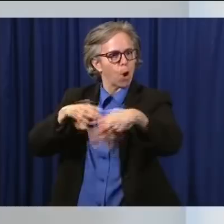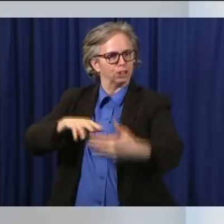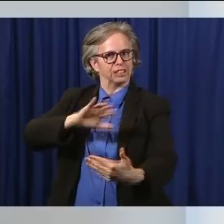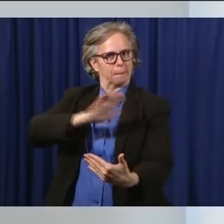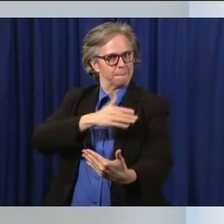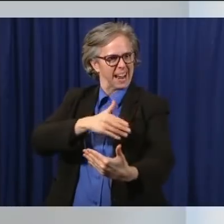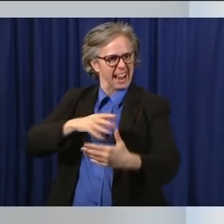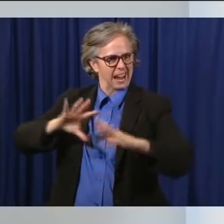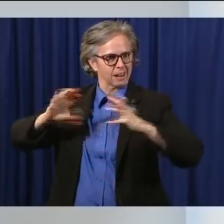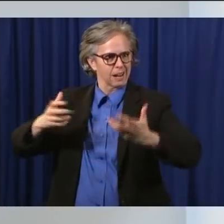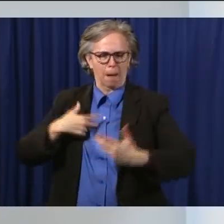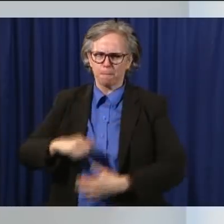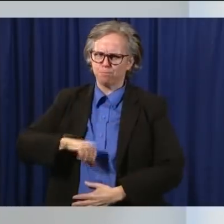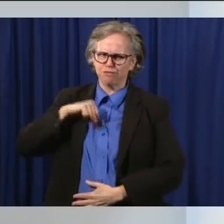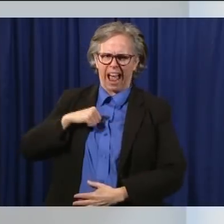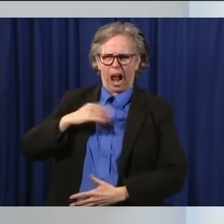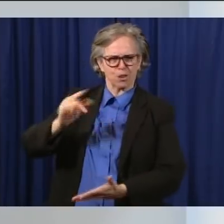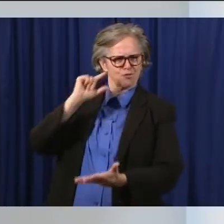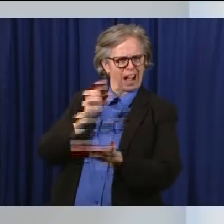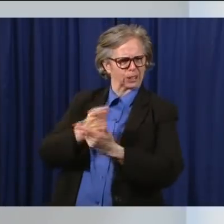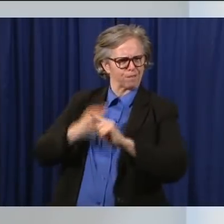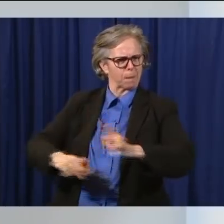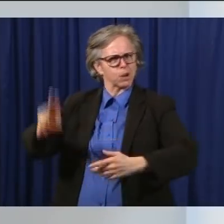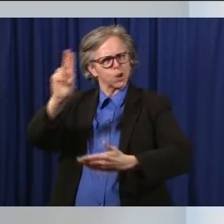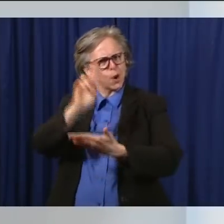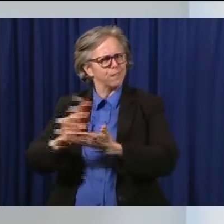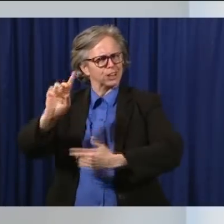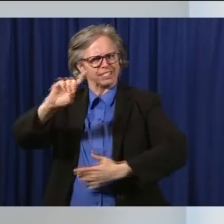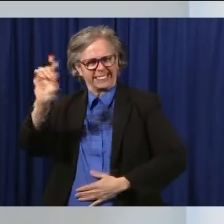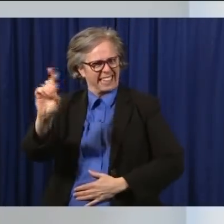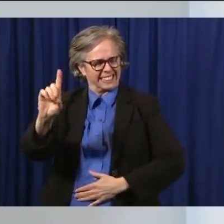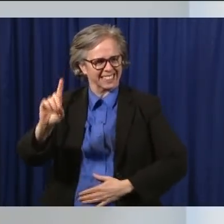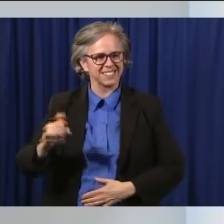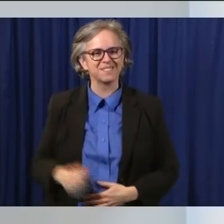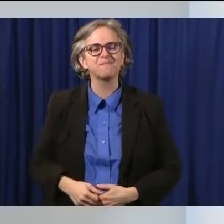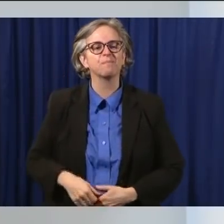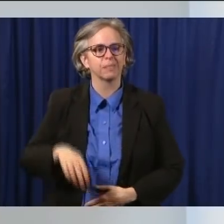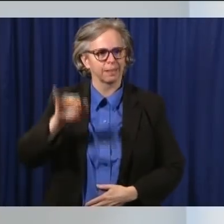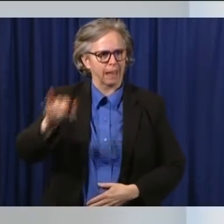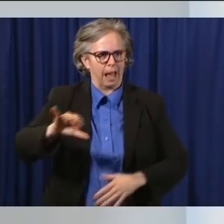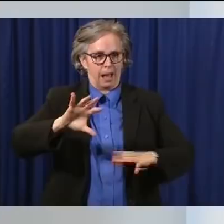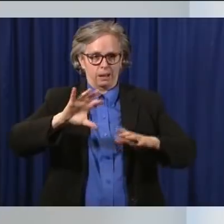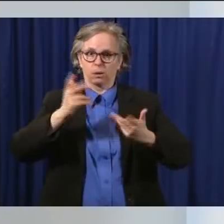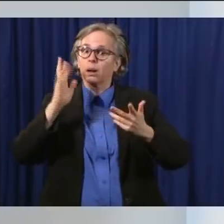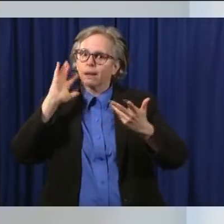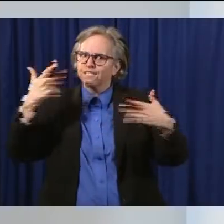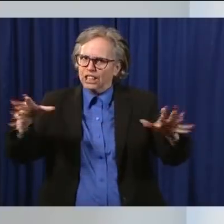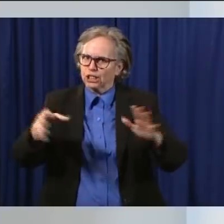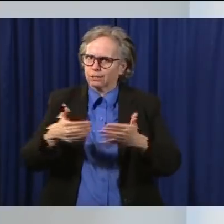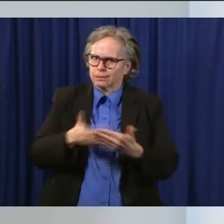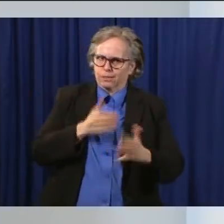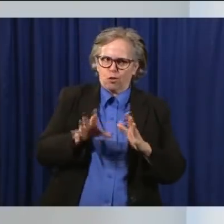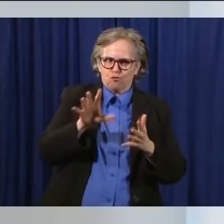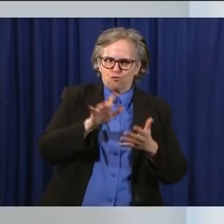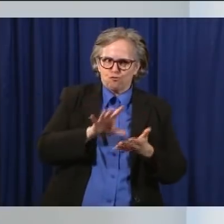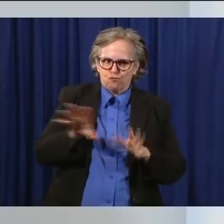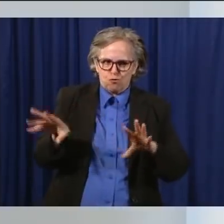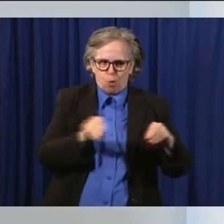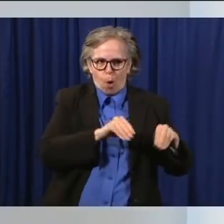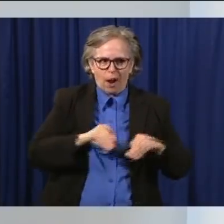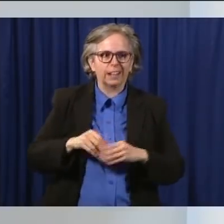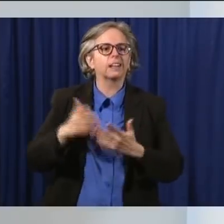Dayton. I'm a UD Flyer, and this performance was recorded as part of UD's virtual graduation. So let's